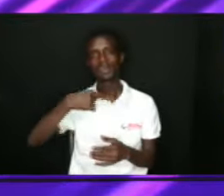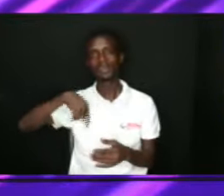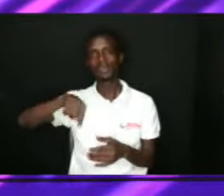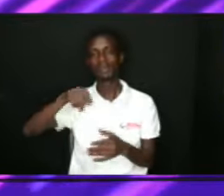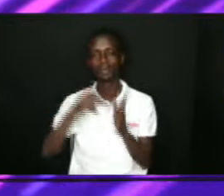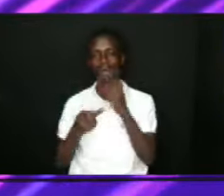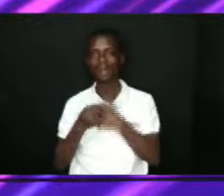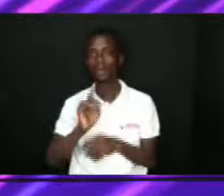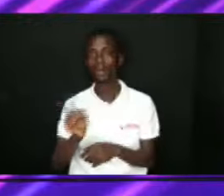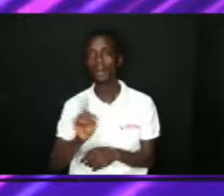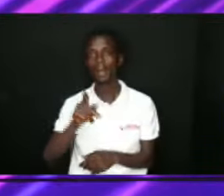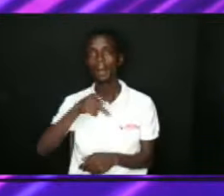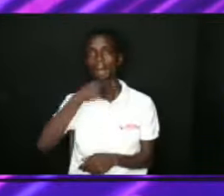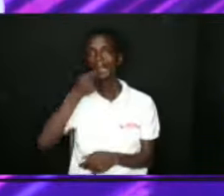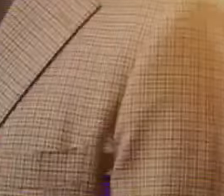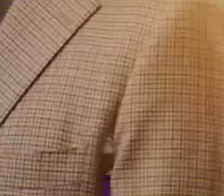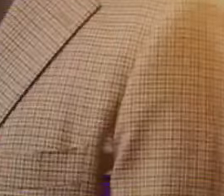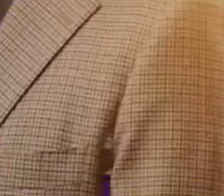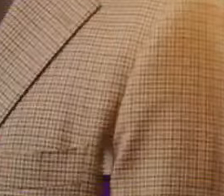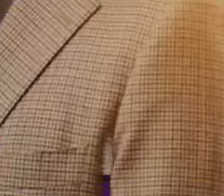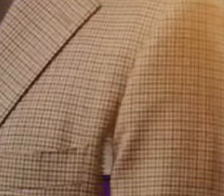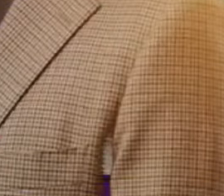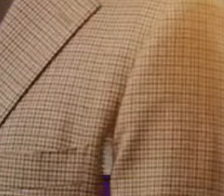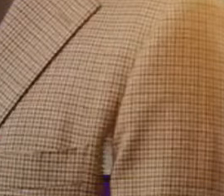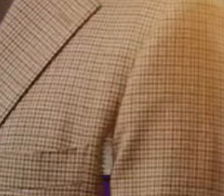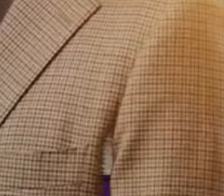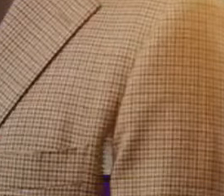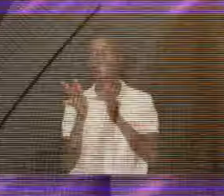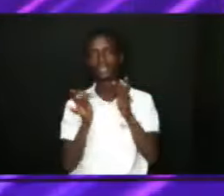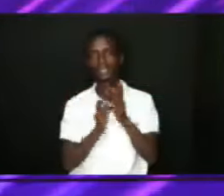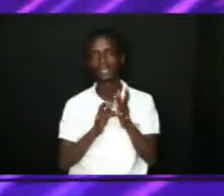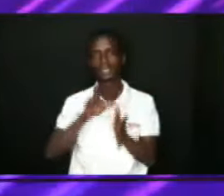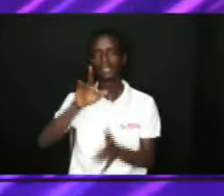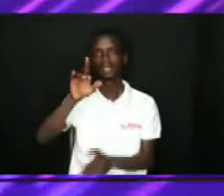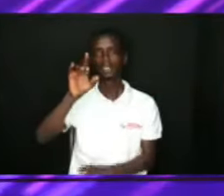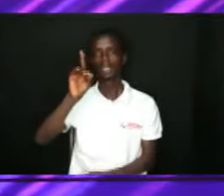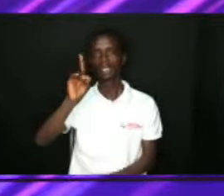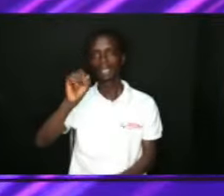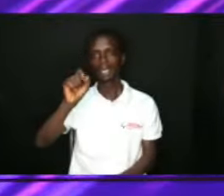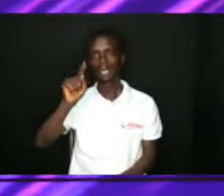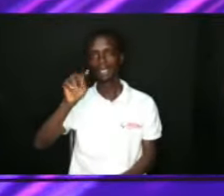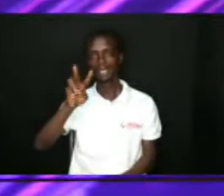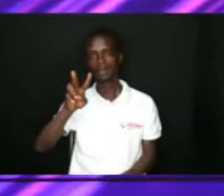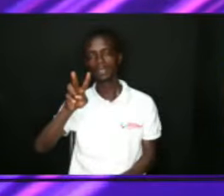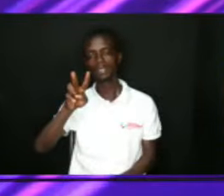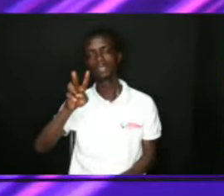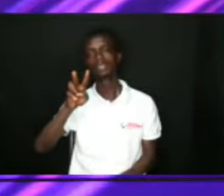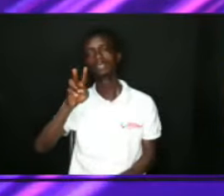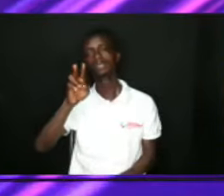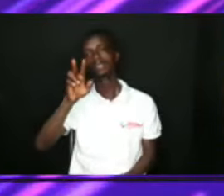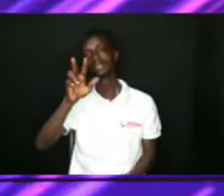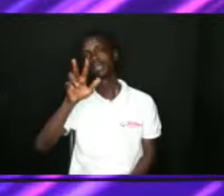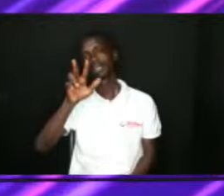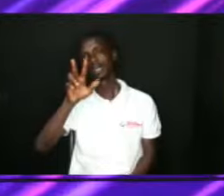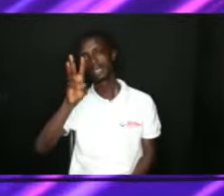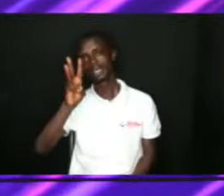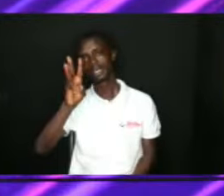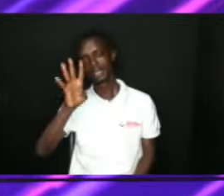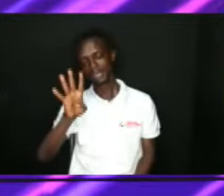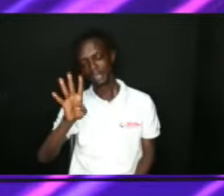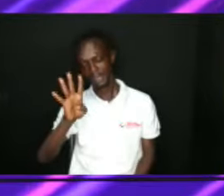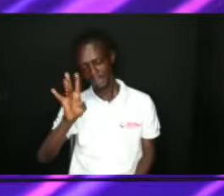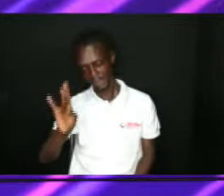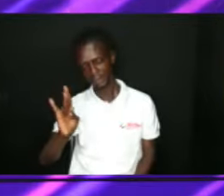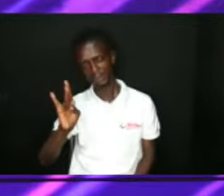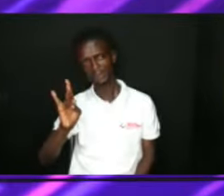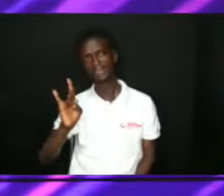It's all about Jesus. Pen TV, we are on DSTV, channel 367. Go TV channel 214.